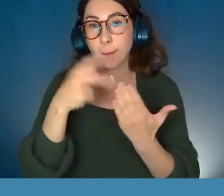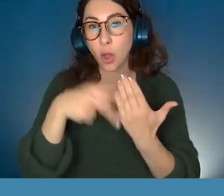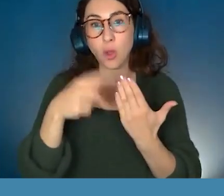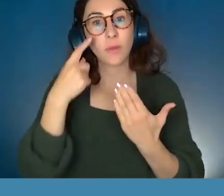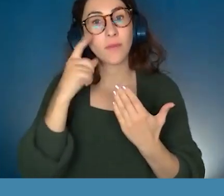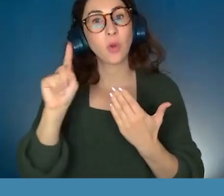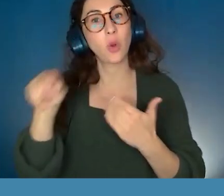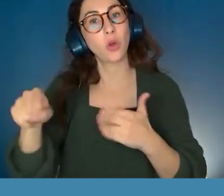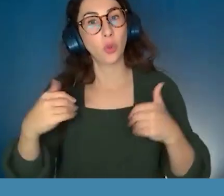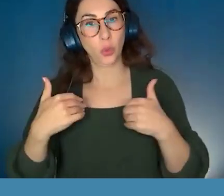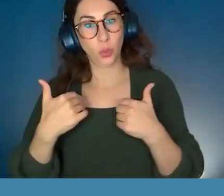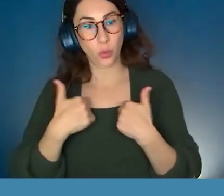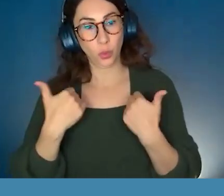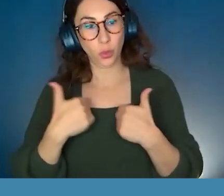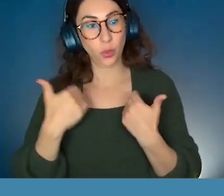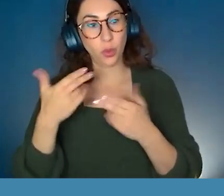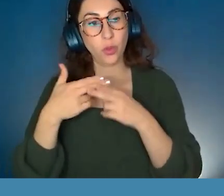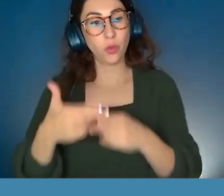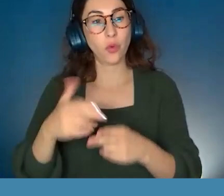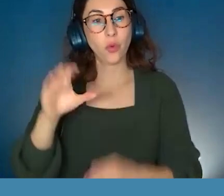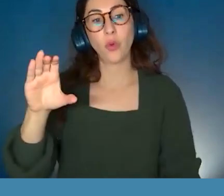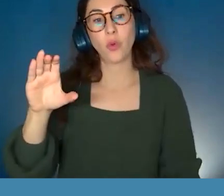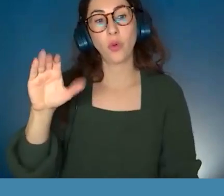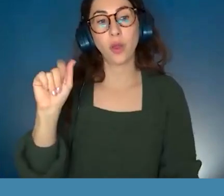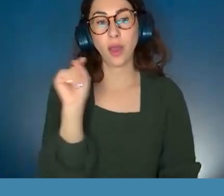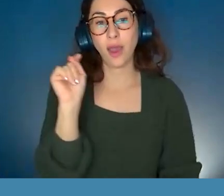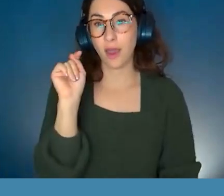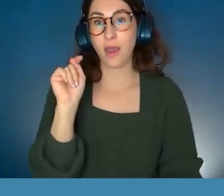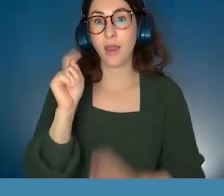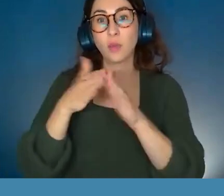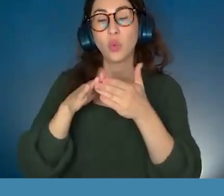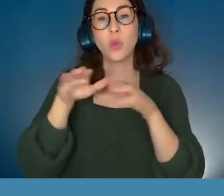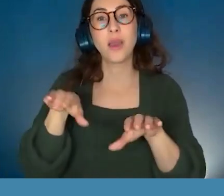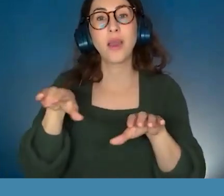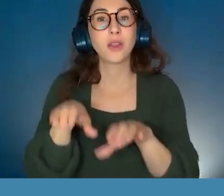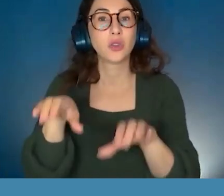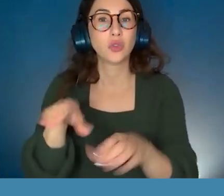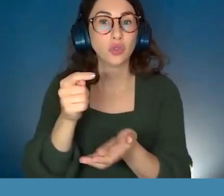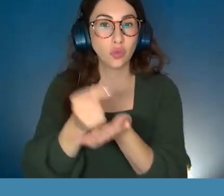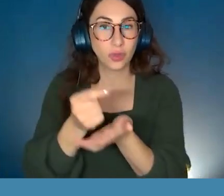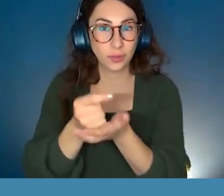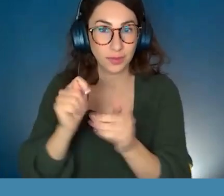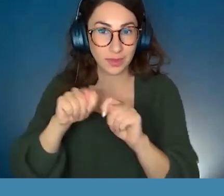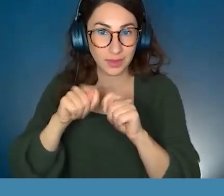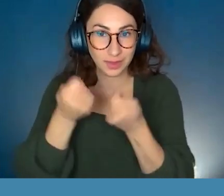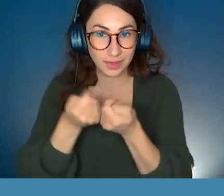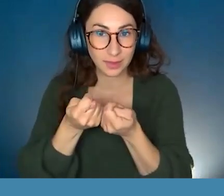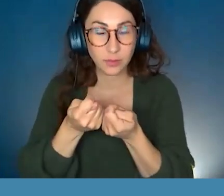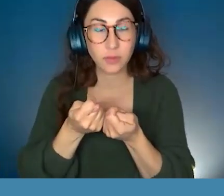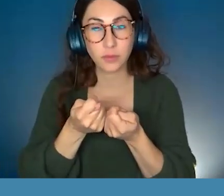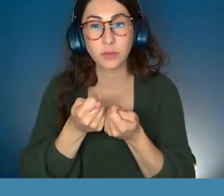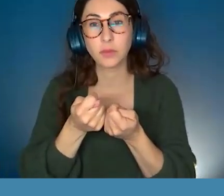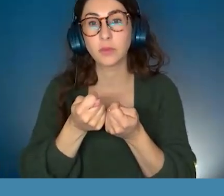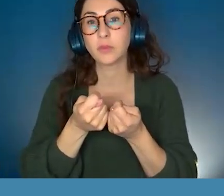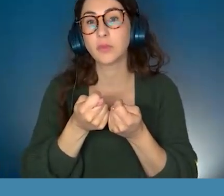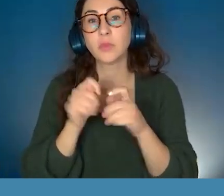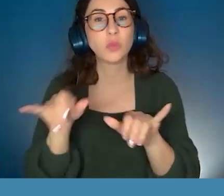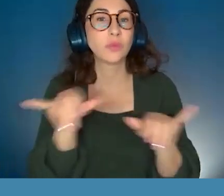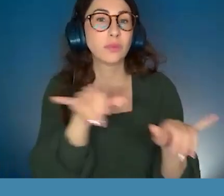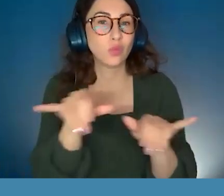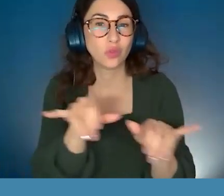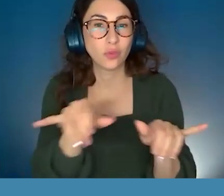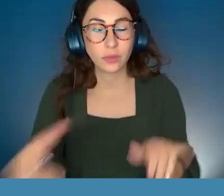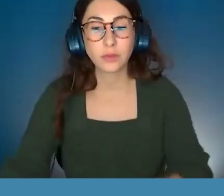as well. So they're called CAT teams, Community Action Treatment Teams. So like I said, they are similar to the FACT teams for